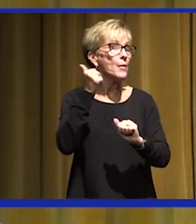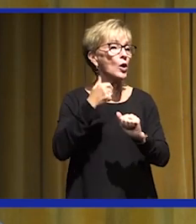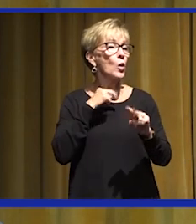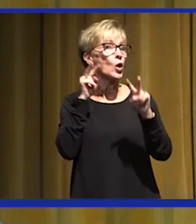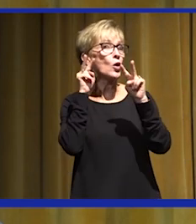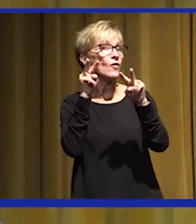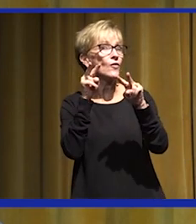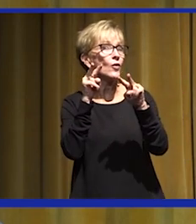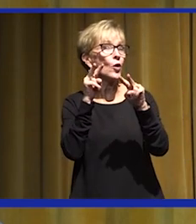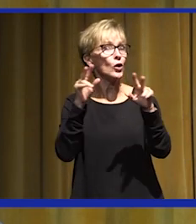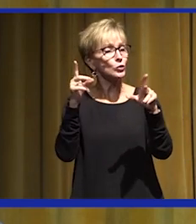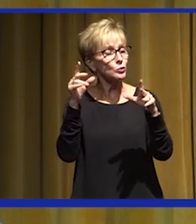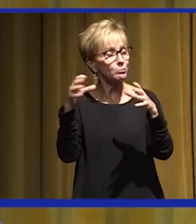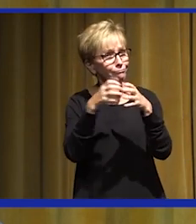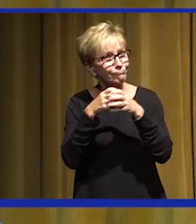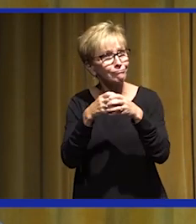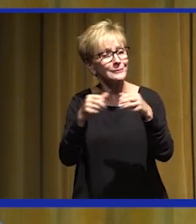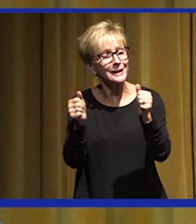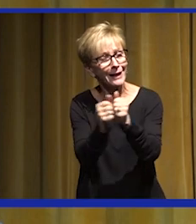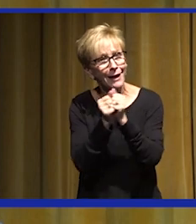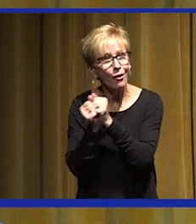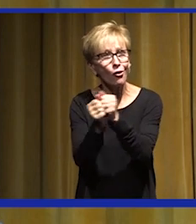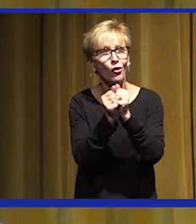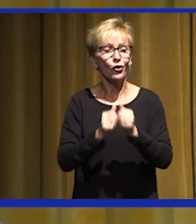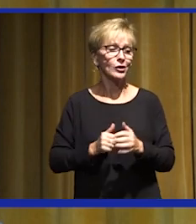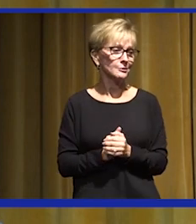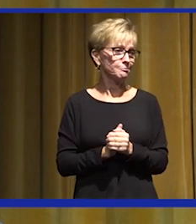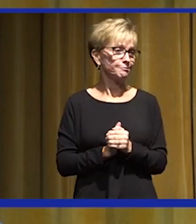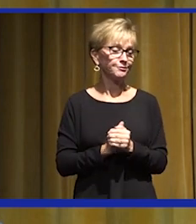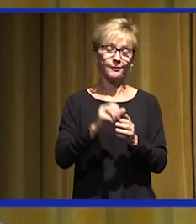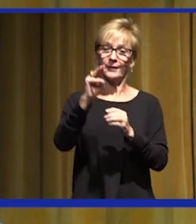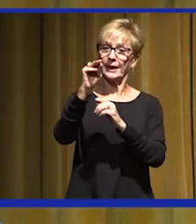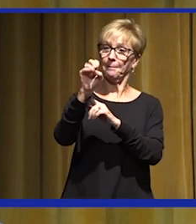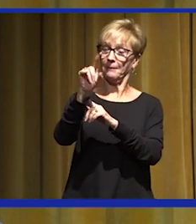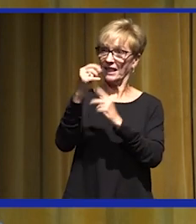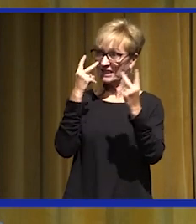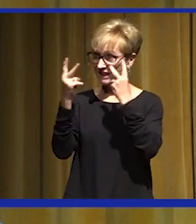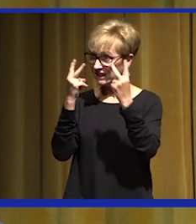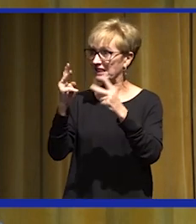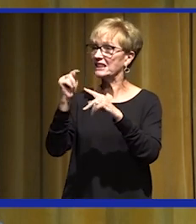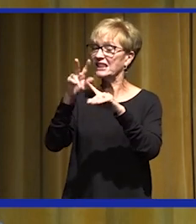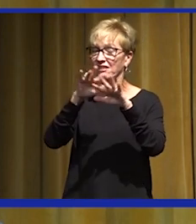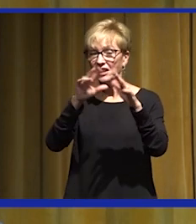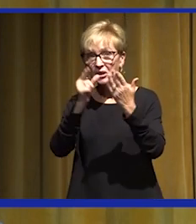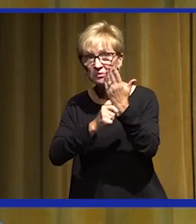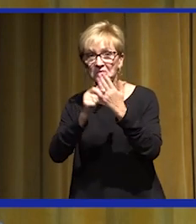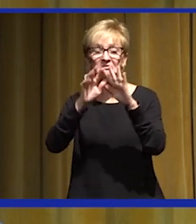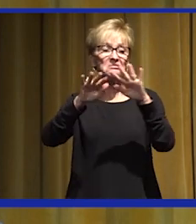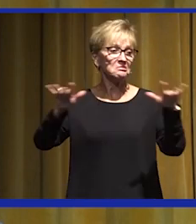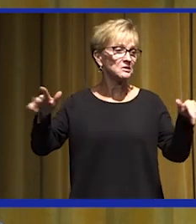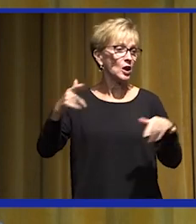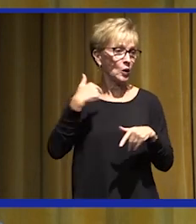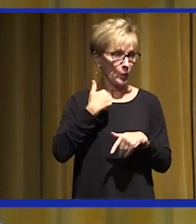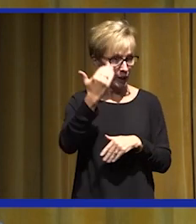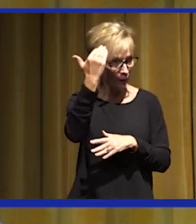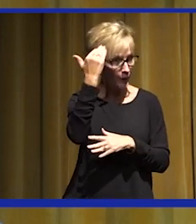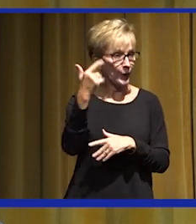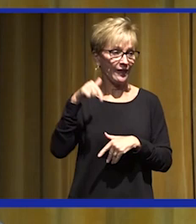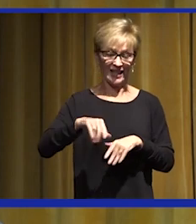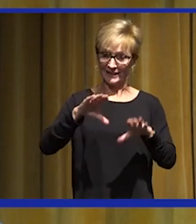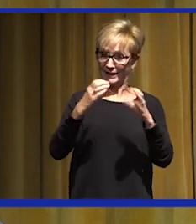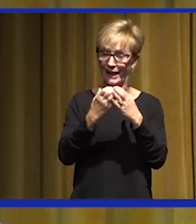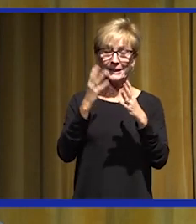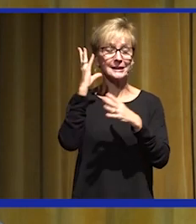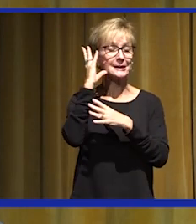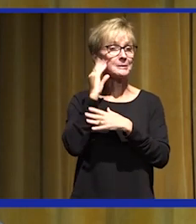looking forward to doing it together. As the media painfully continues to remind us, we've never been the class that